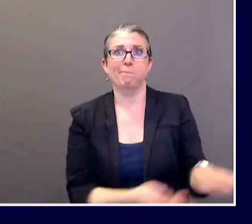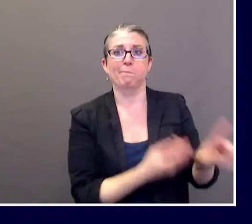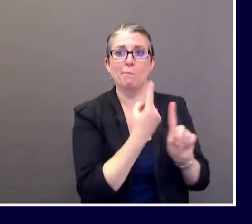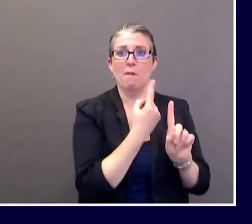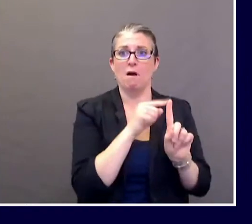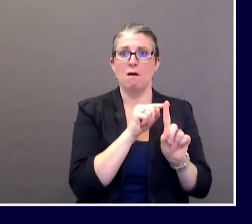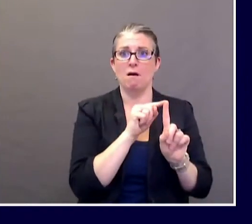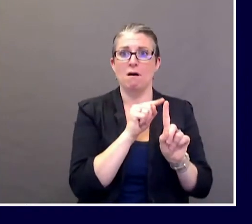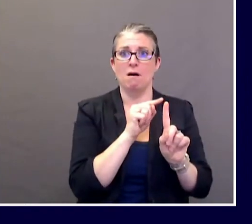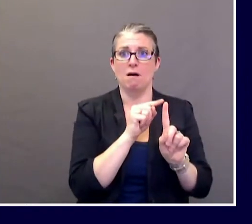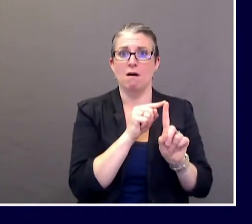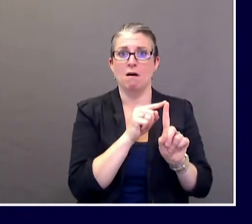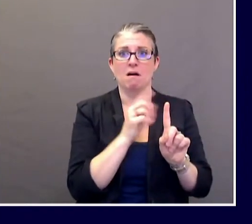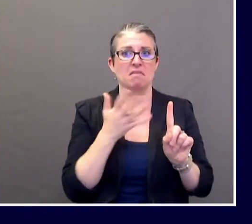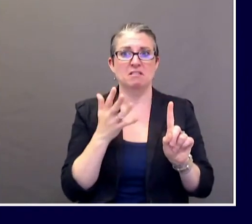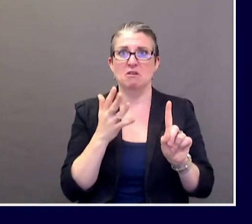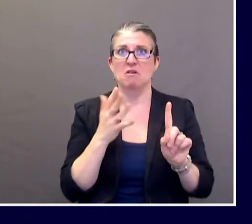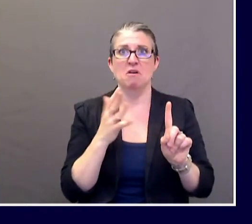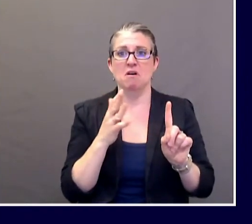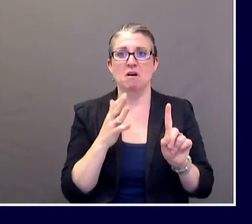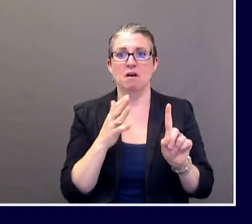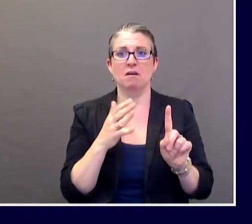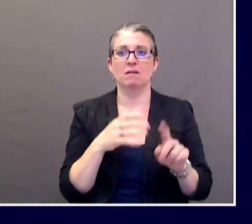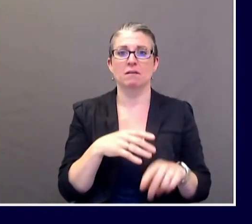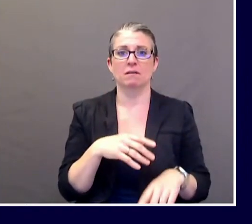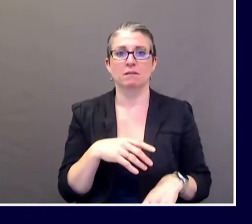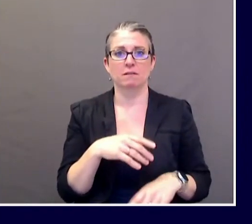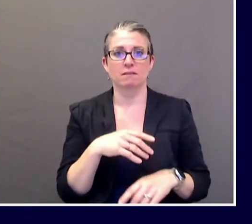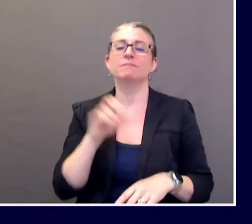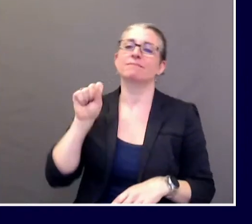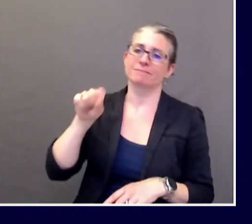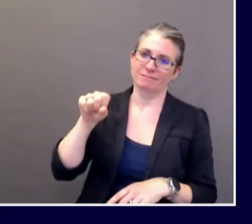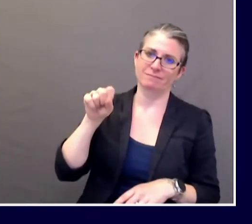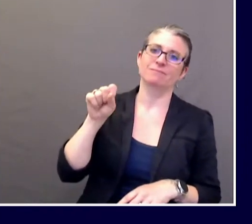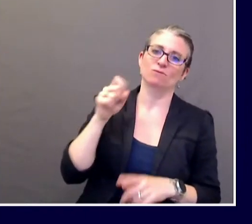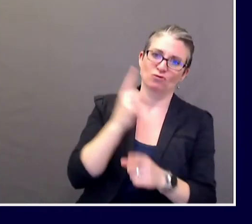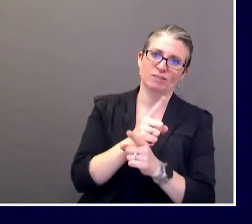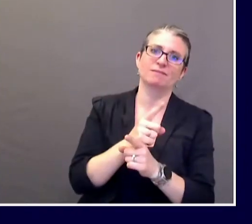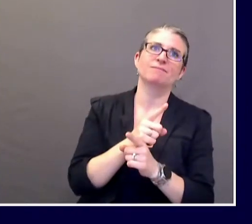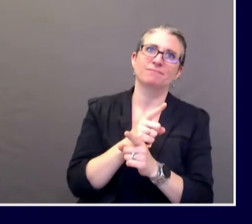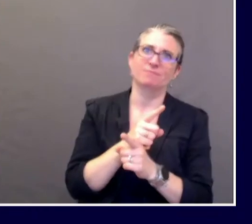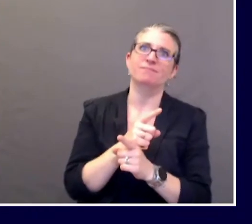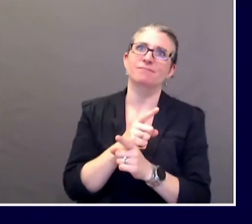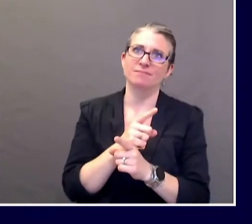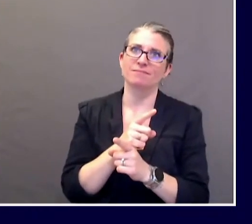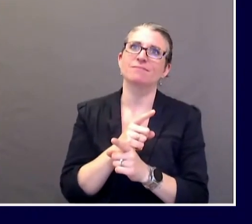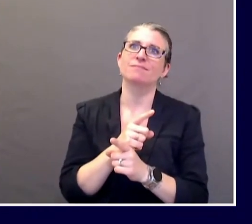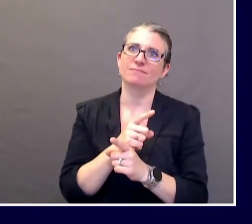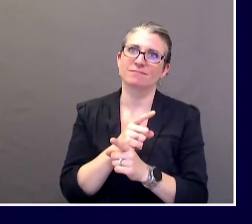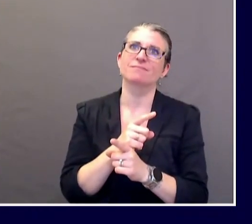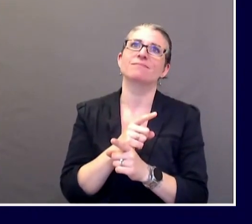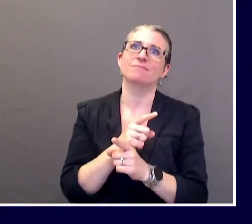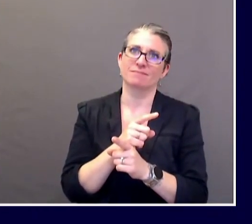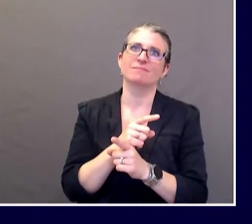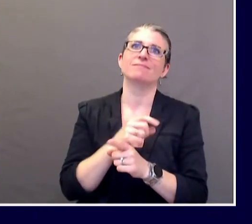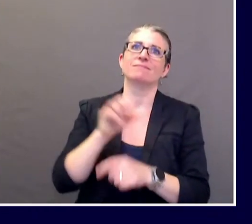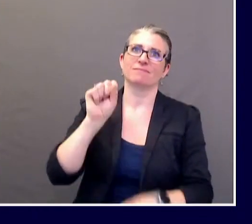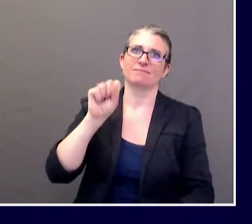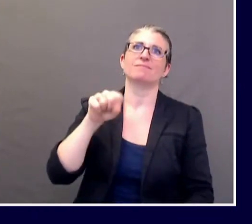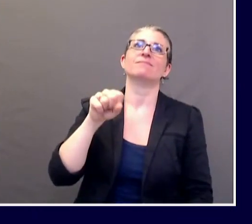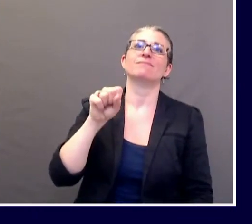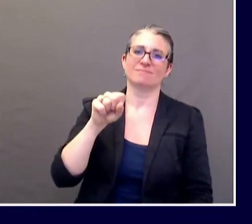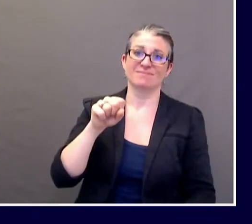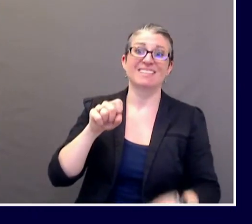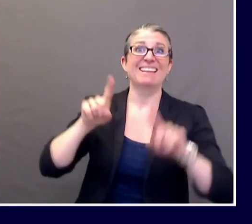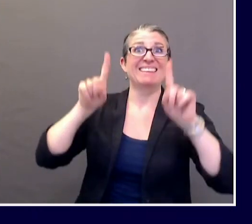Exactly right. That's exactly right. It's really sensitive, and it can pick up just one person in the classroom. And if everyone is negative in that